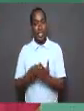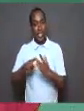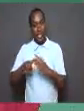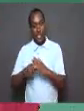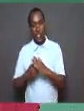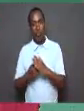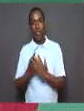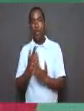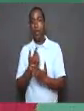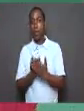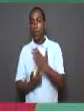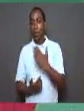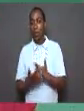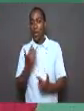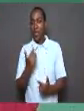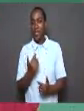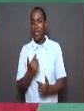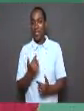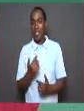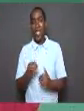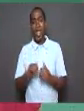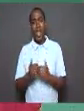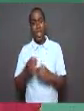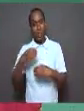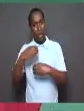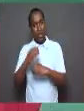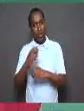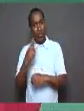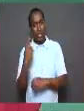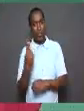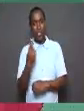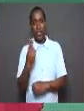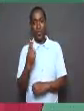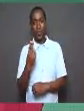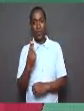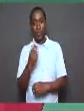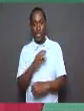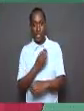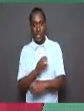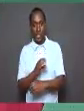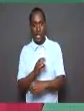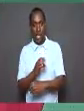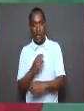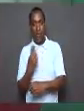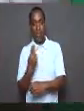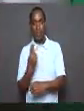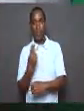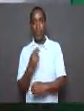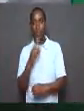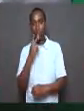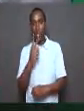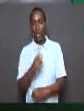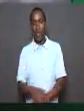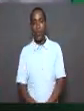by discussing how microscopes are used to study cells.